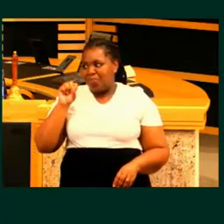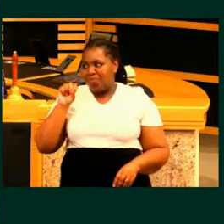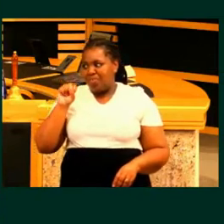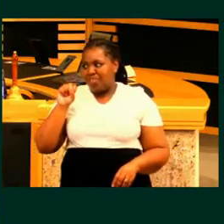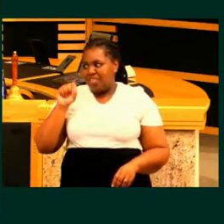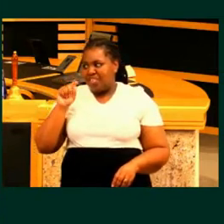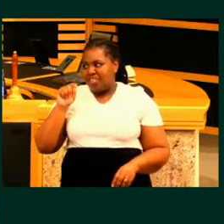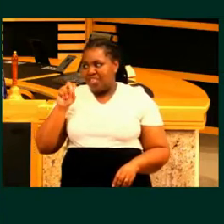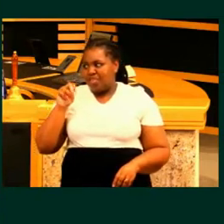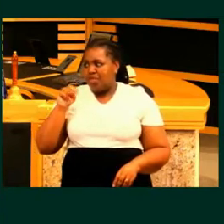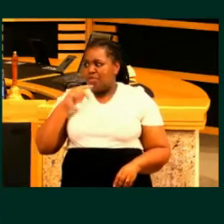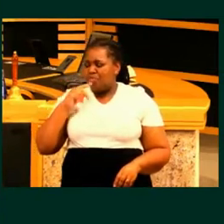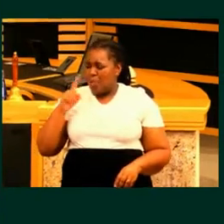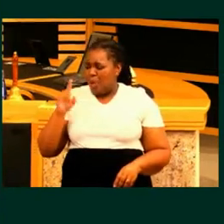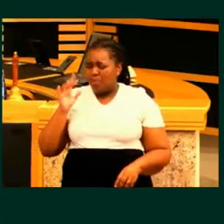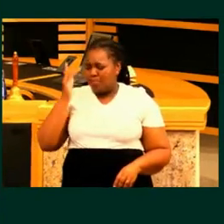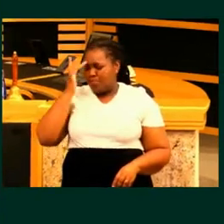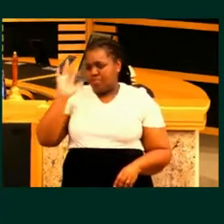church